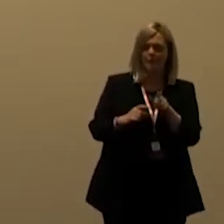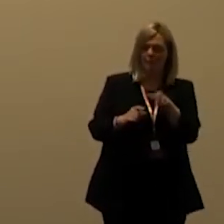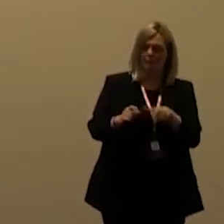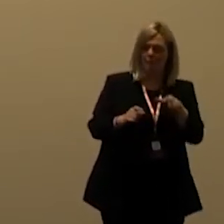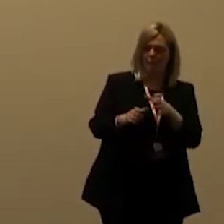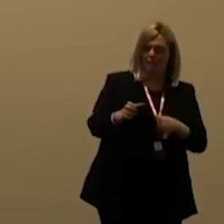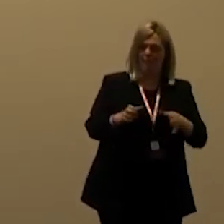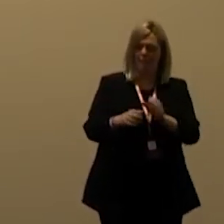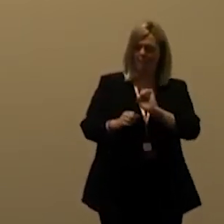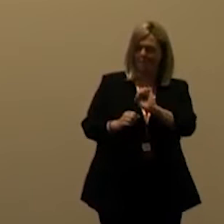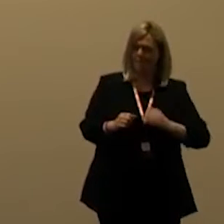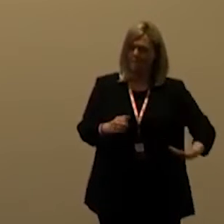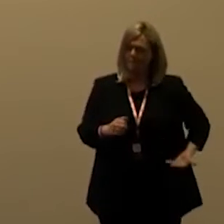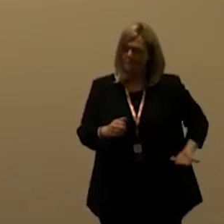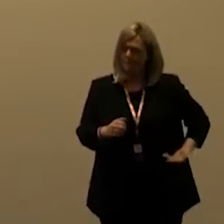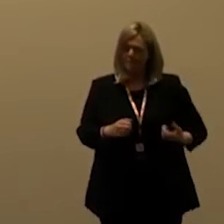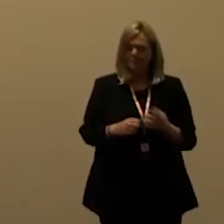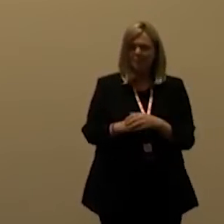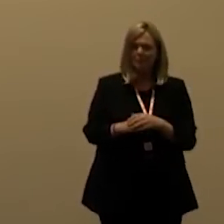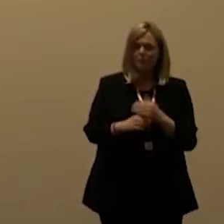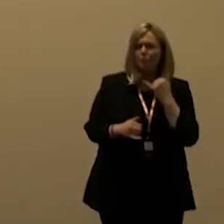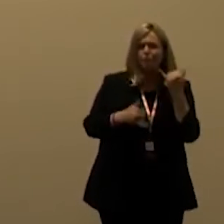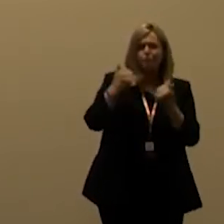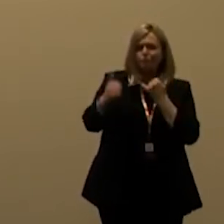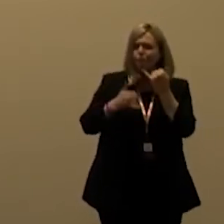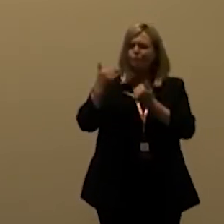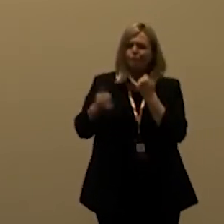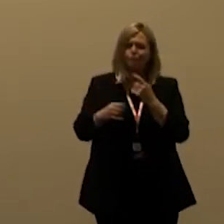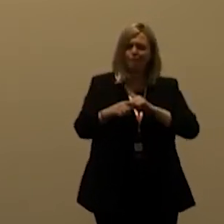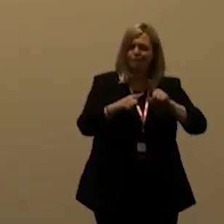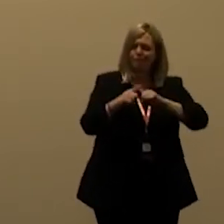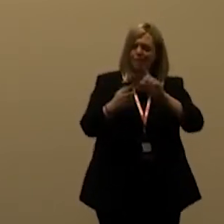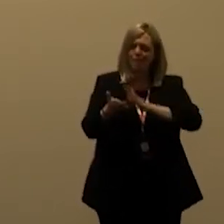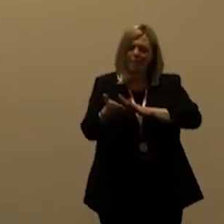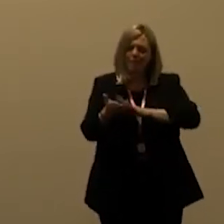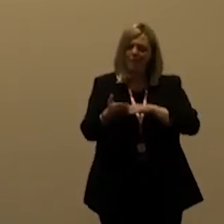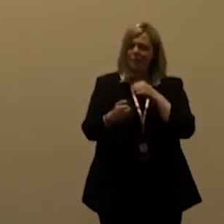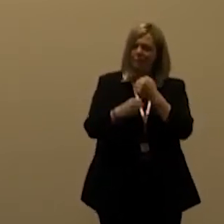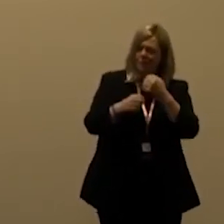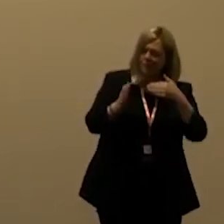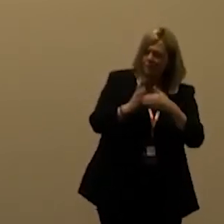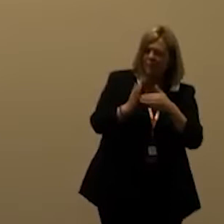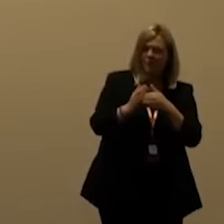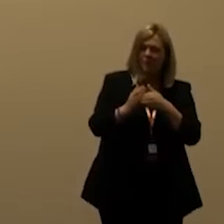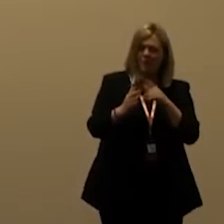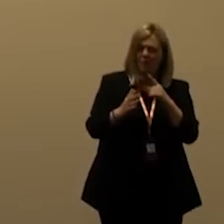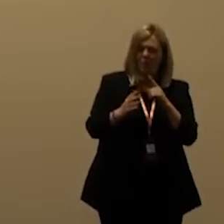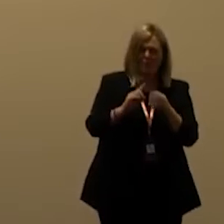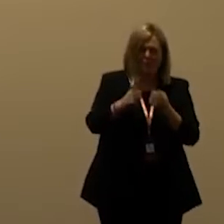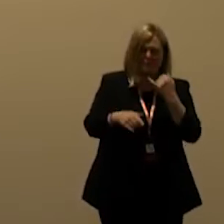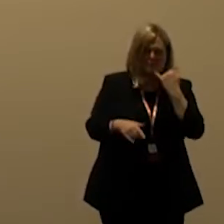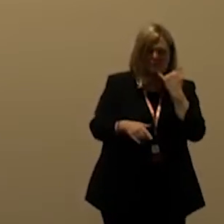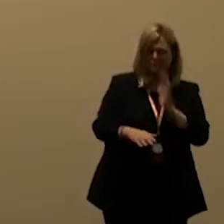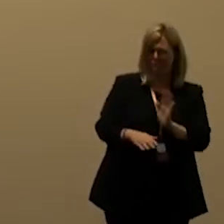his hotel business, and he would ring all these millennials and Generation Zs, and none of them would pick up their